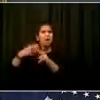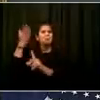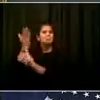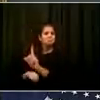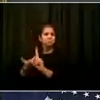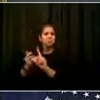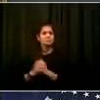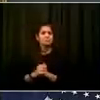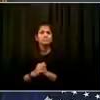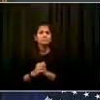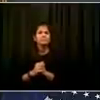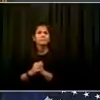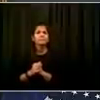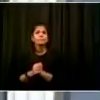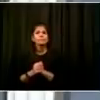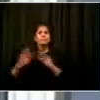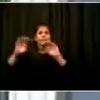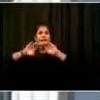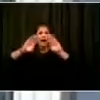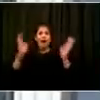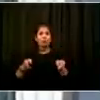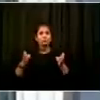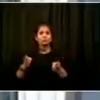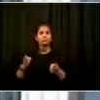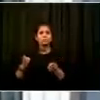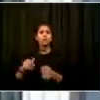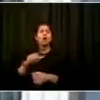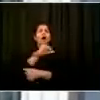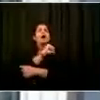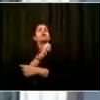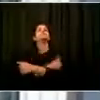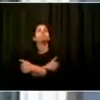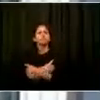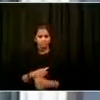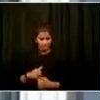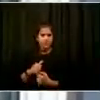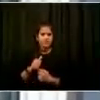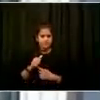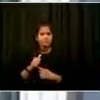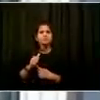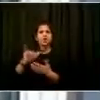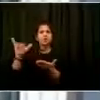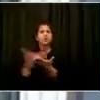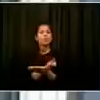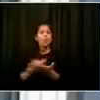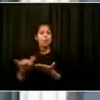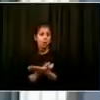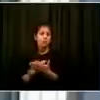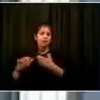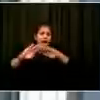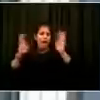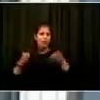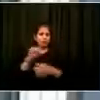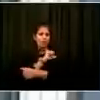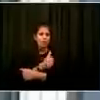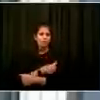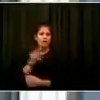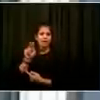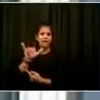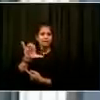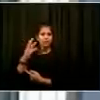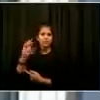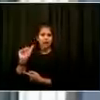Thank you, Mayor de Blasio. And thank you also to Deputy Mayor Thompson and the First Lady for your leadership on the